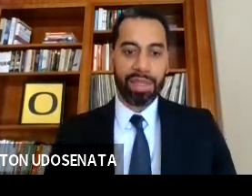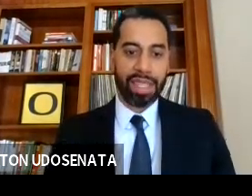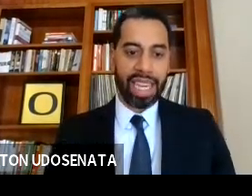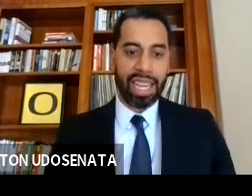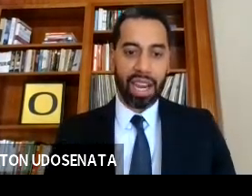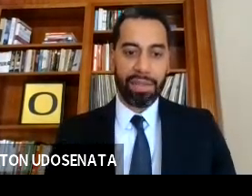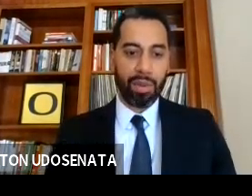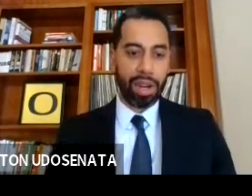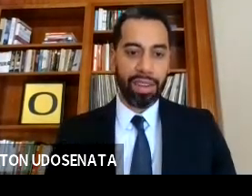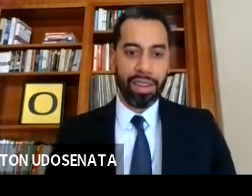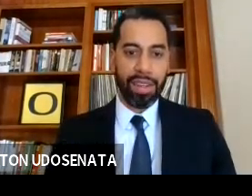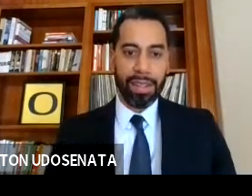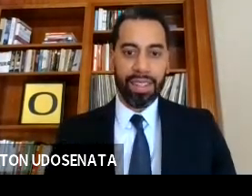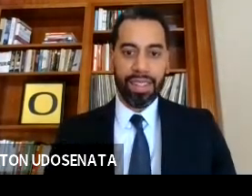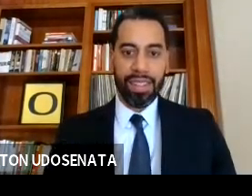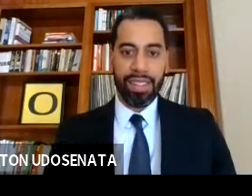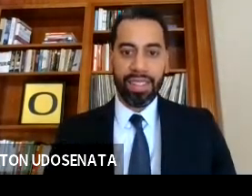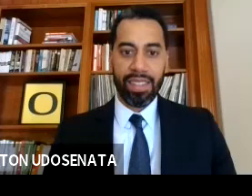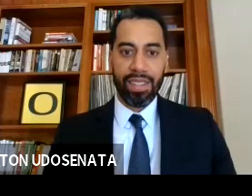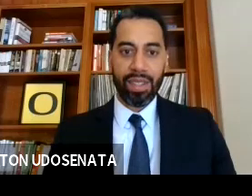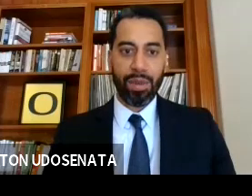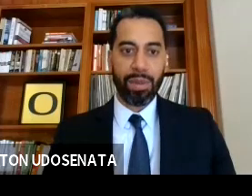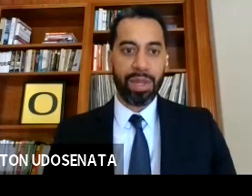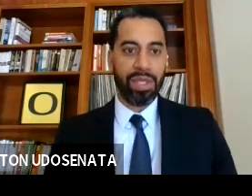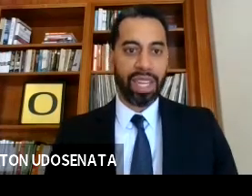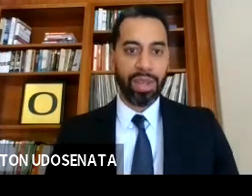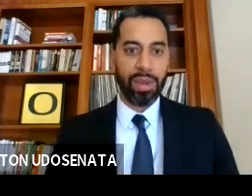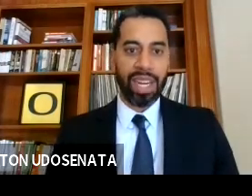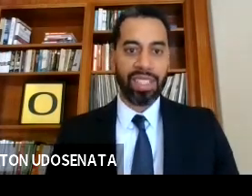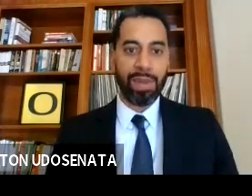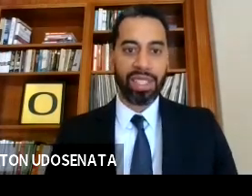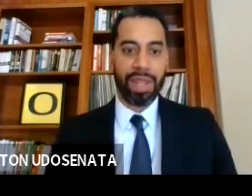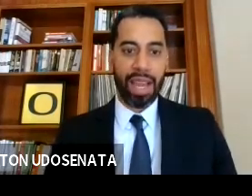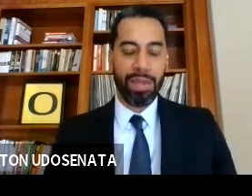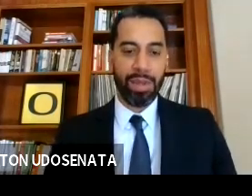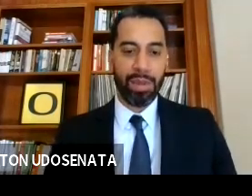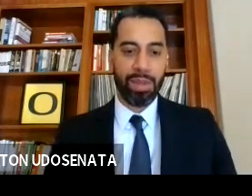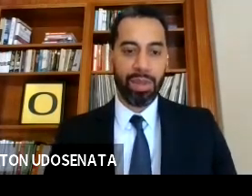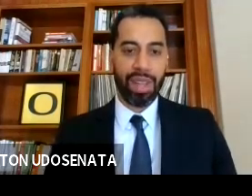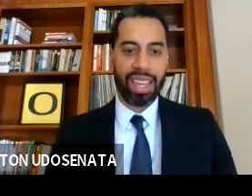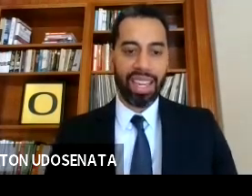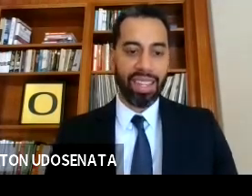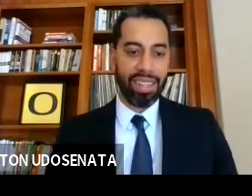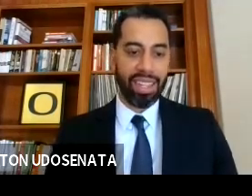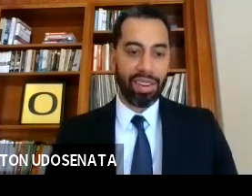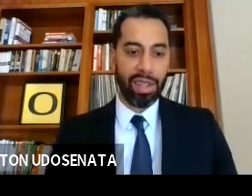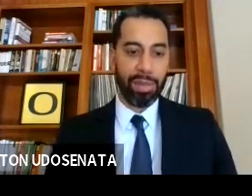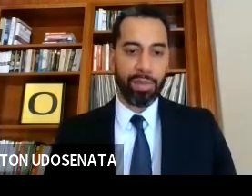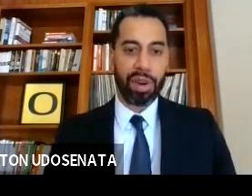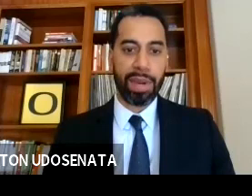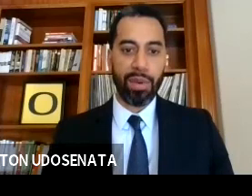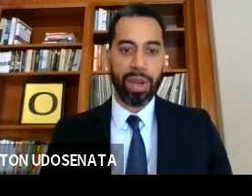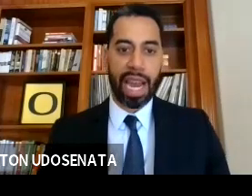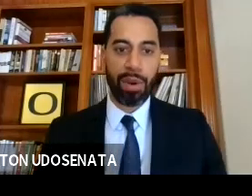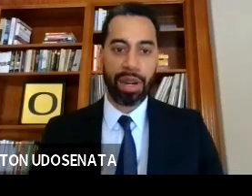just getting off of work. So we appreciate you spending some time to log in and learn a little